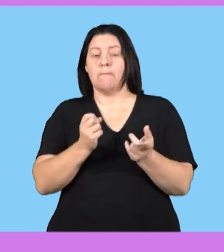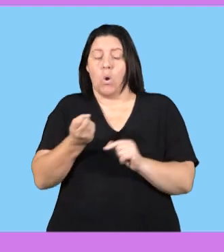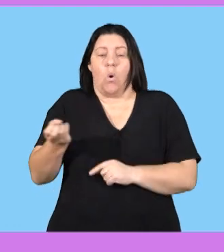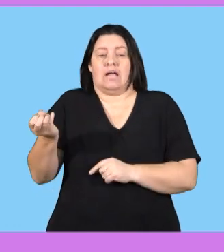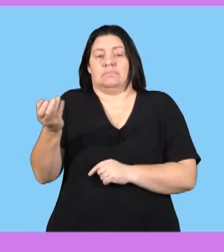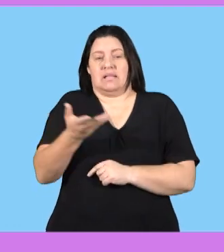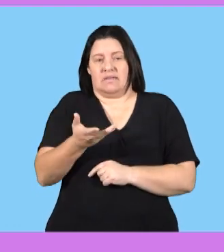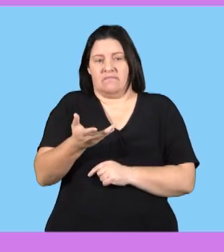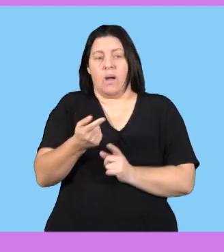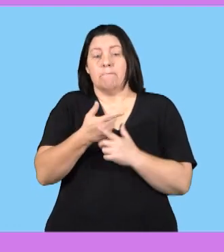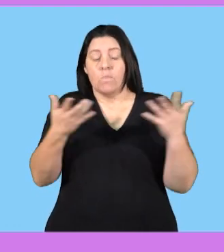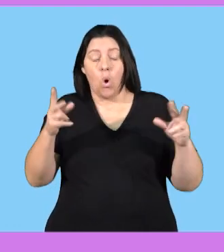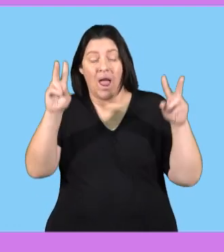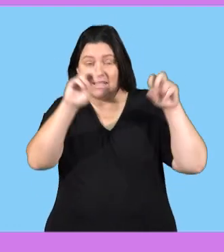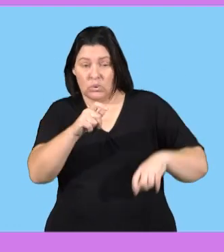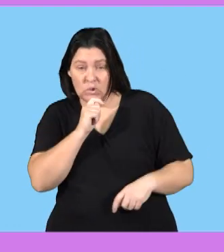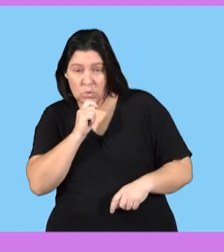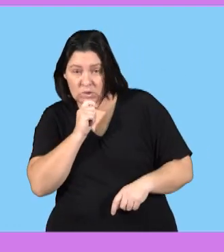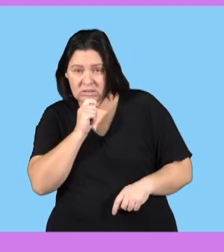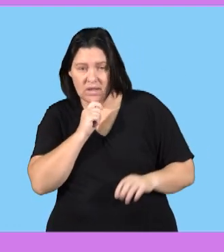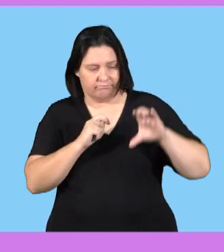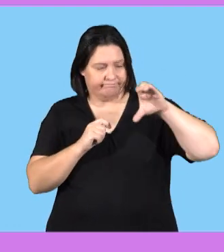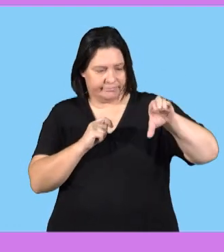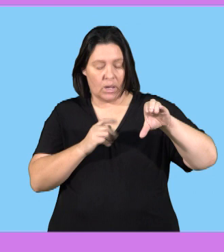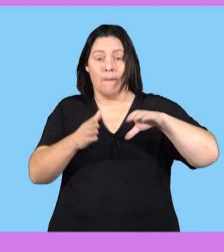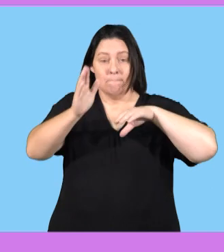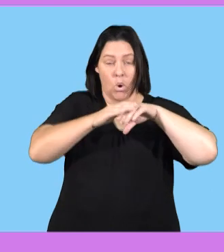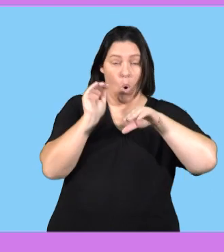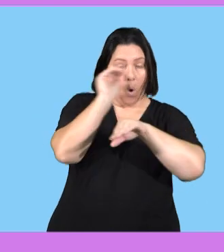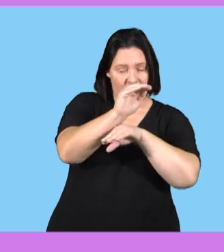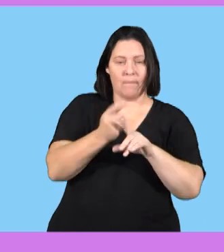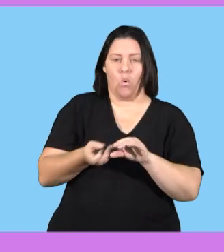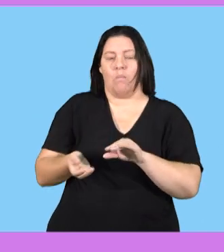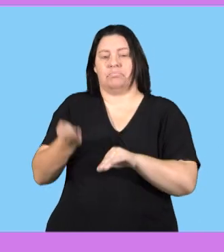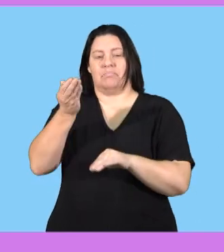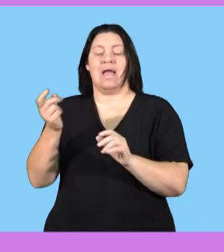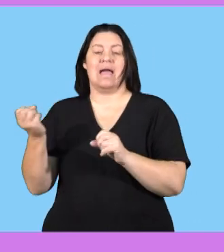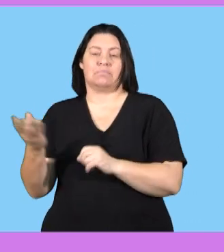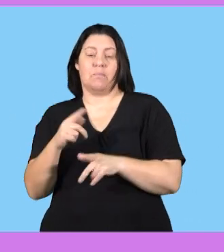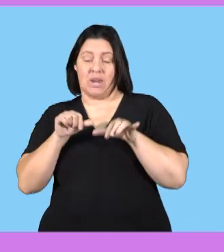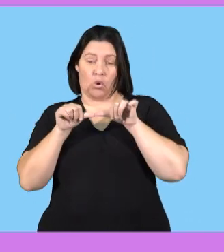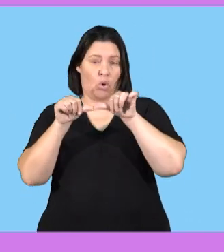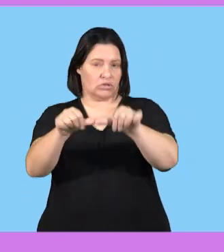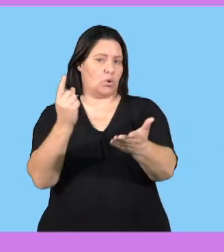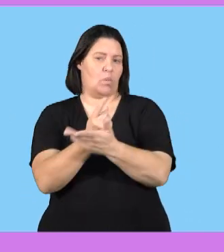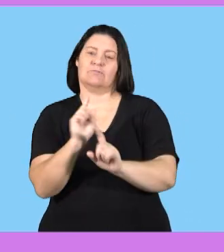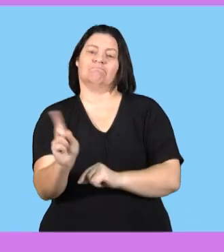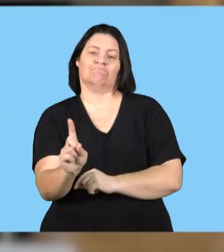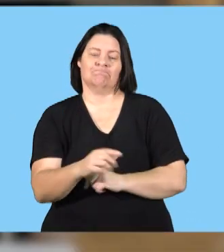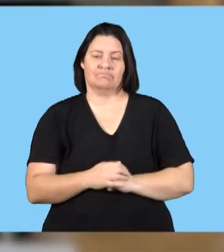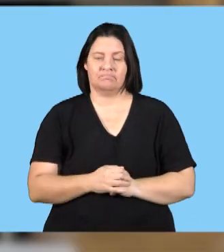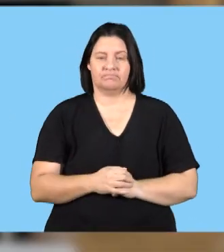more expensive the more electricity, for example, that you use. So therefore, I said it's not always constant. All